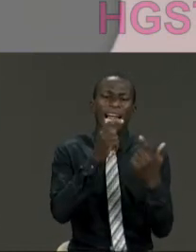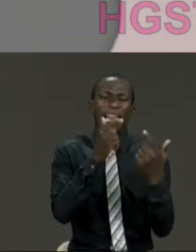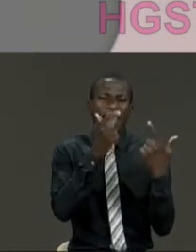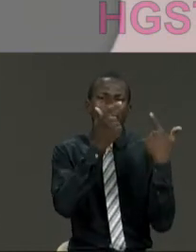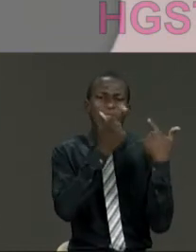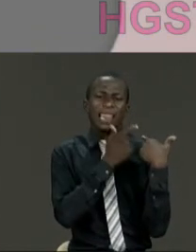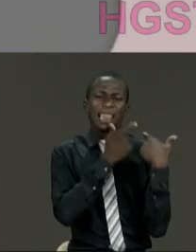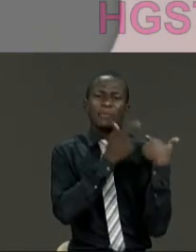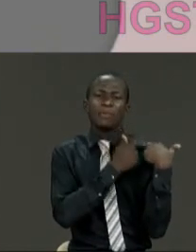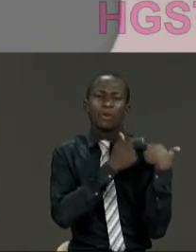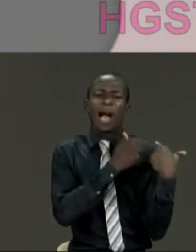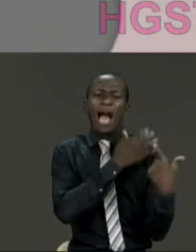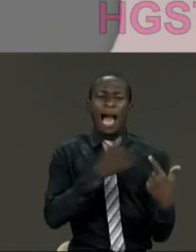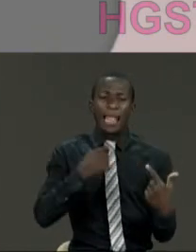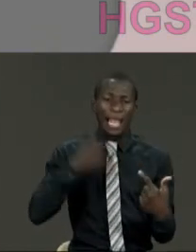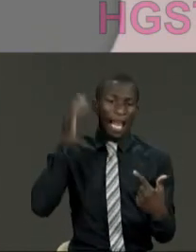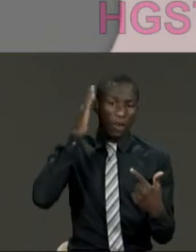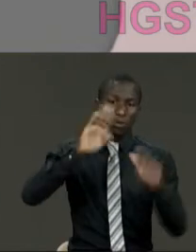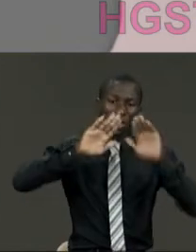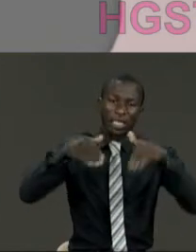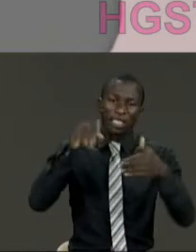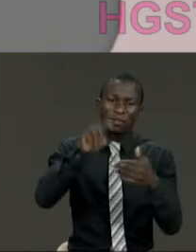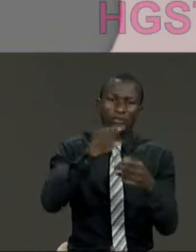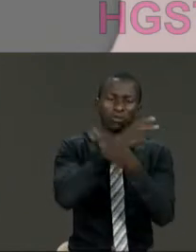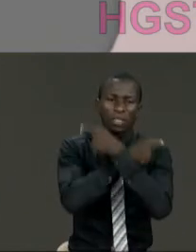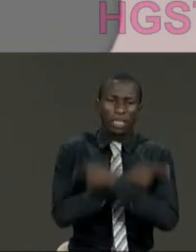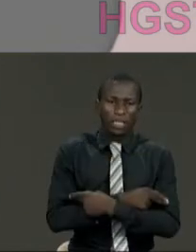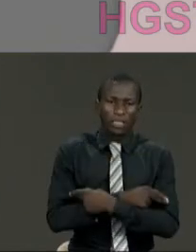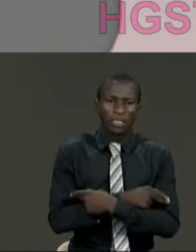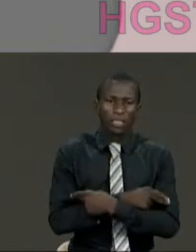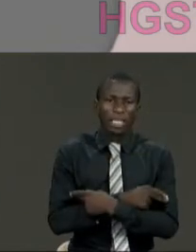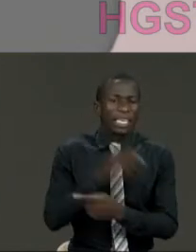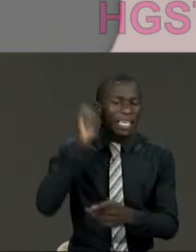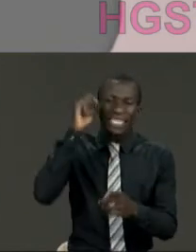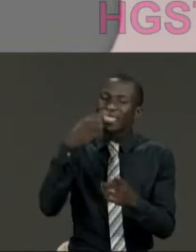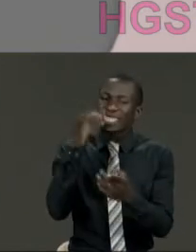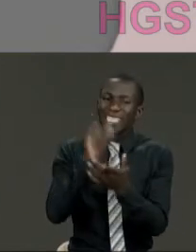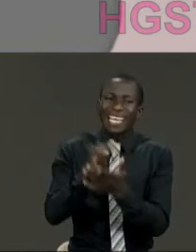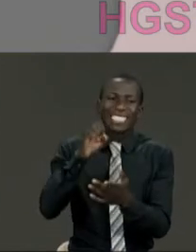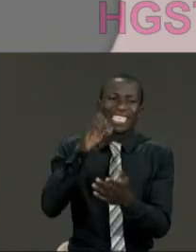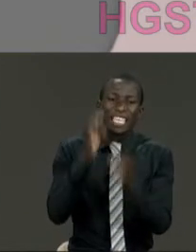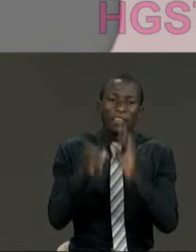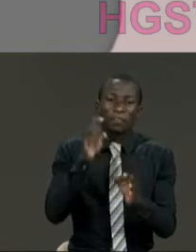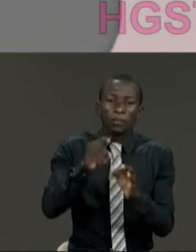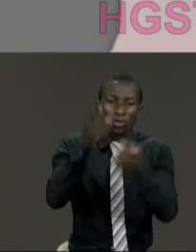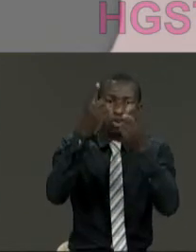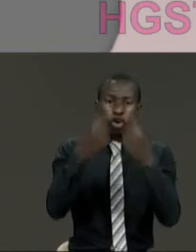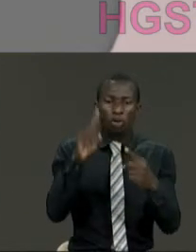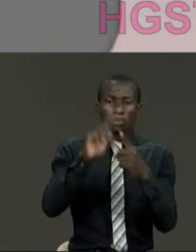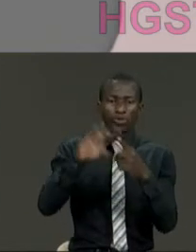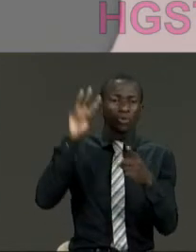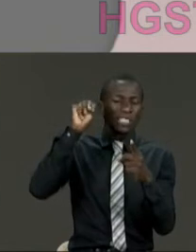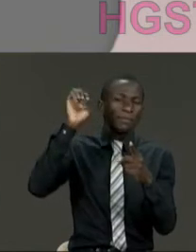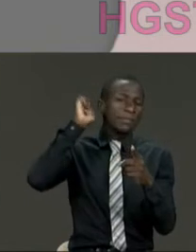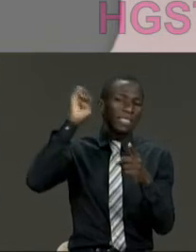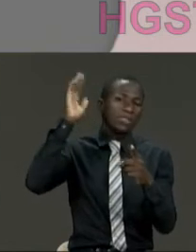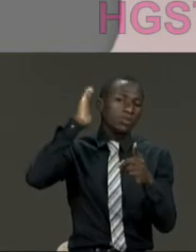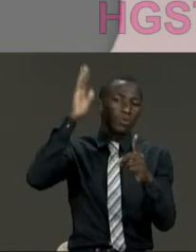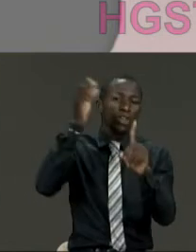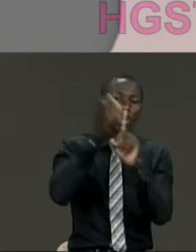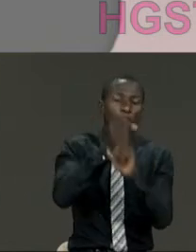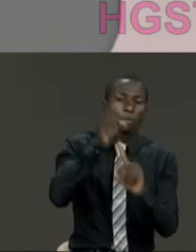way. That Matthew 11:28 say, if you come unto him, he will uphold you with his hand of